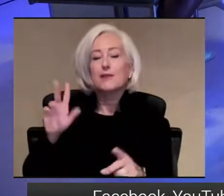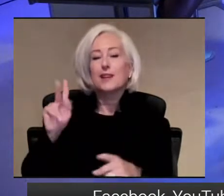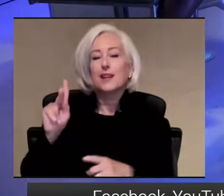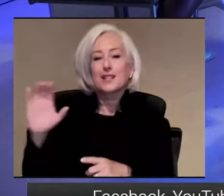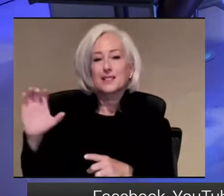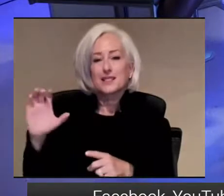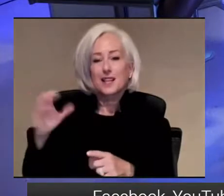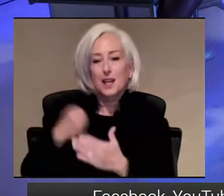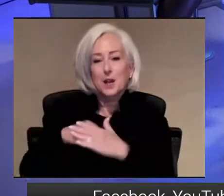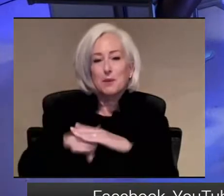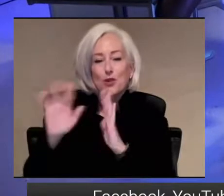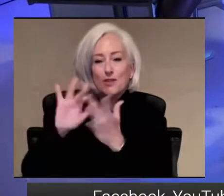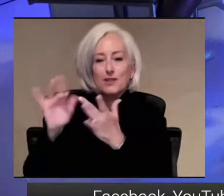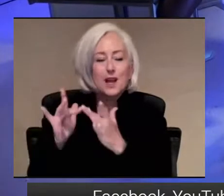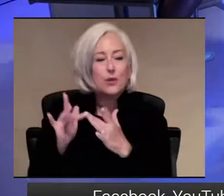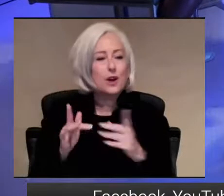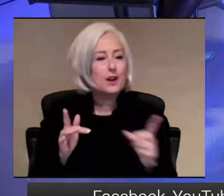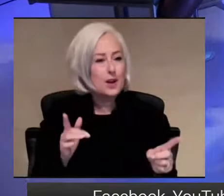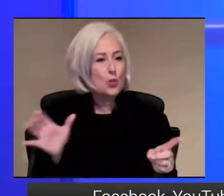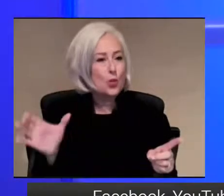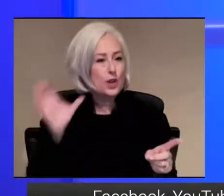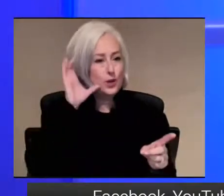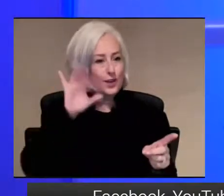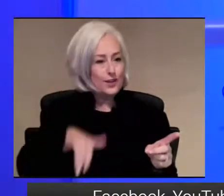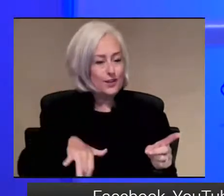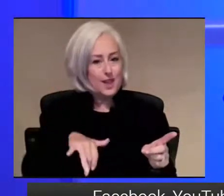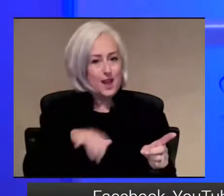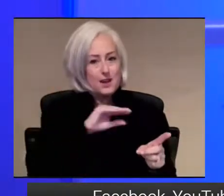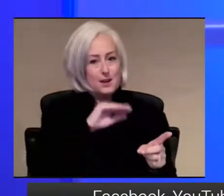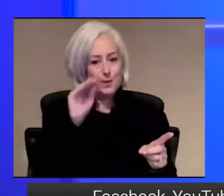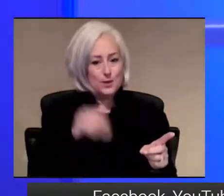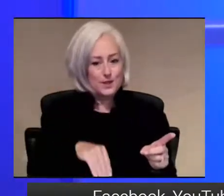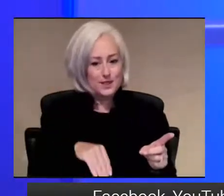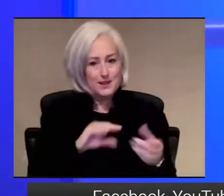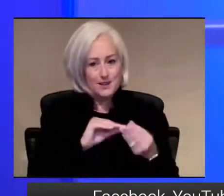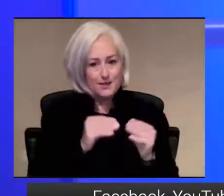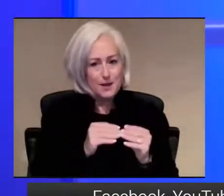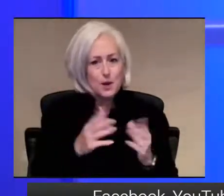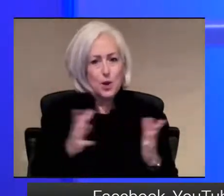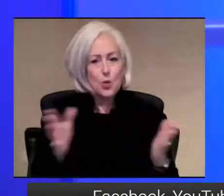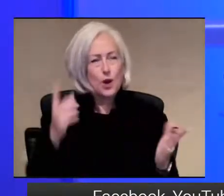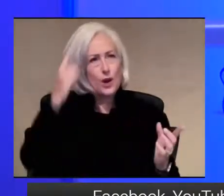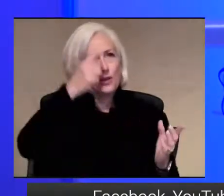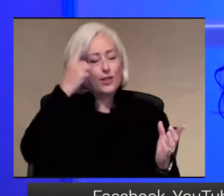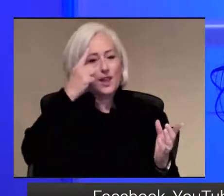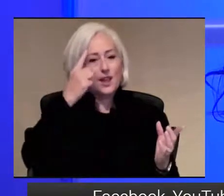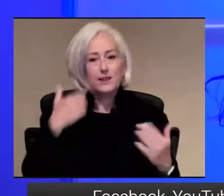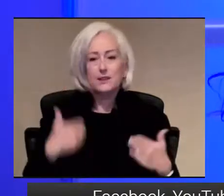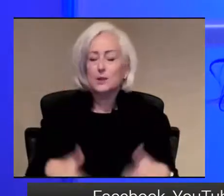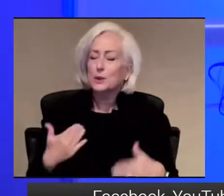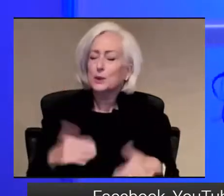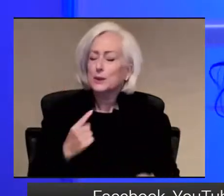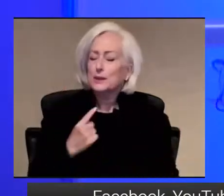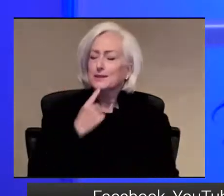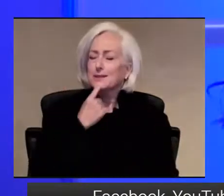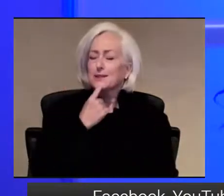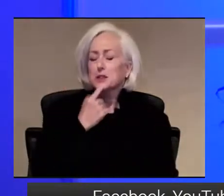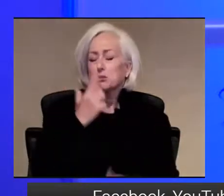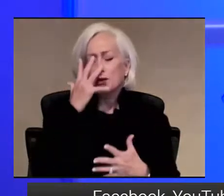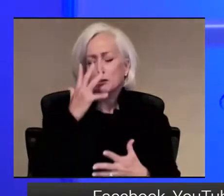what goes through your mind? Oh gosh, utter disappointment that we are still